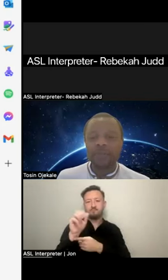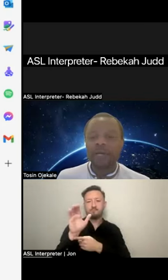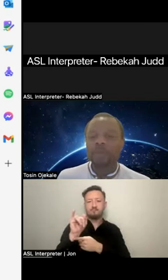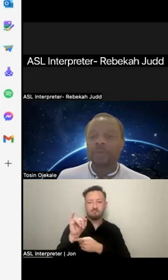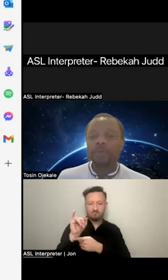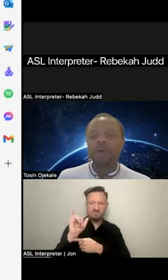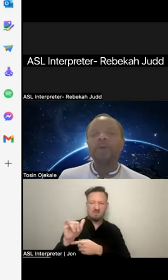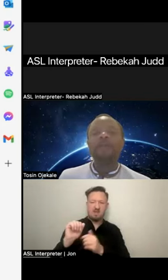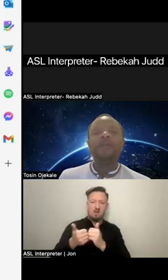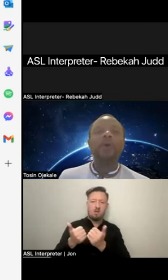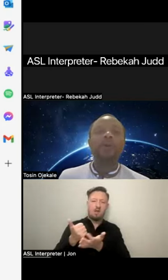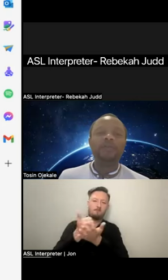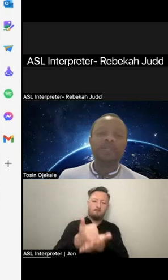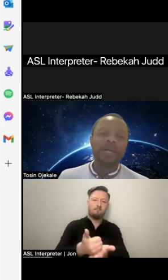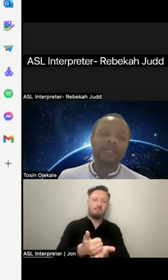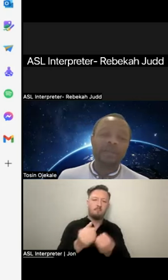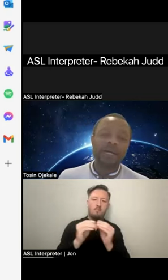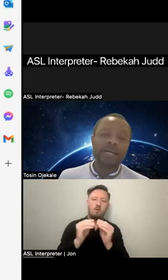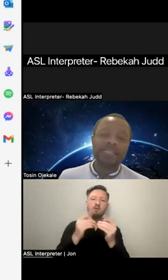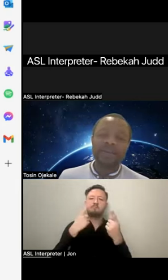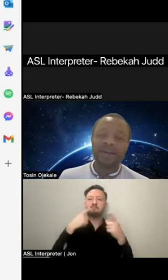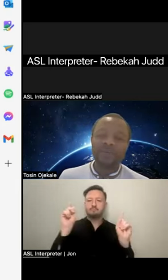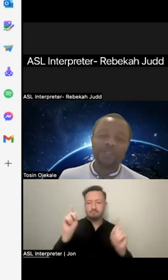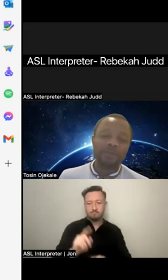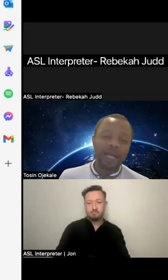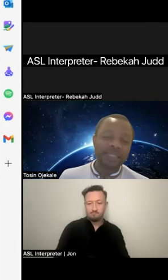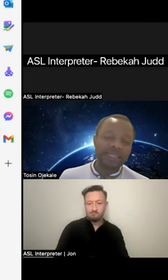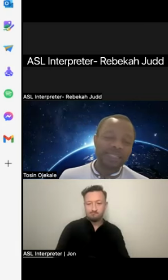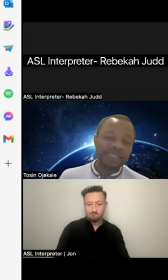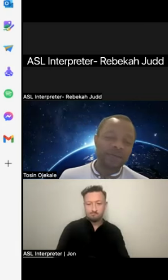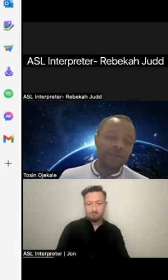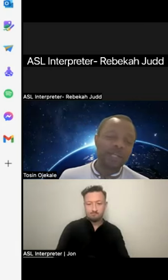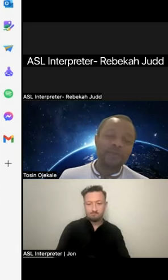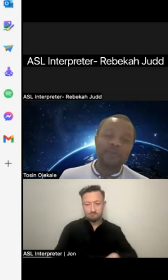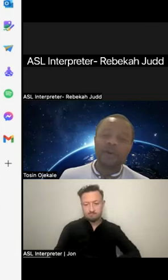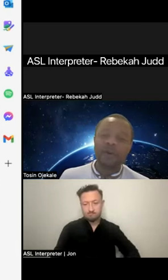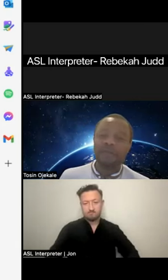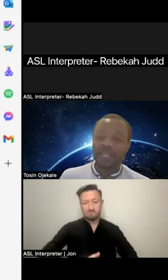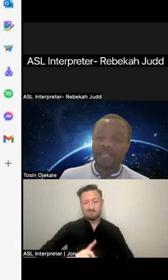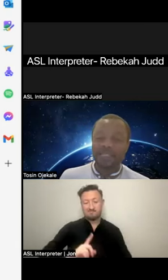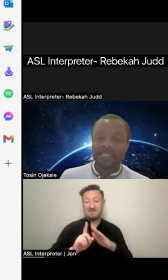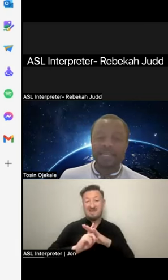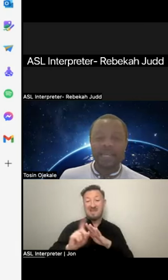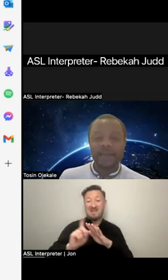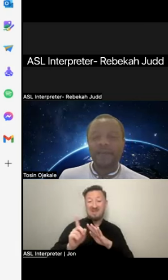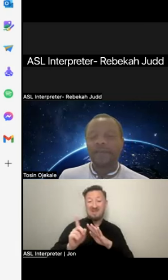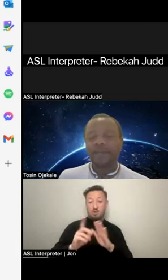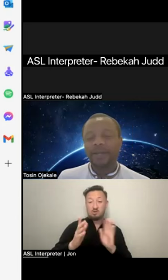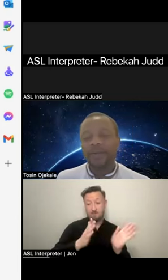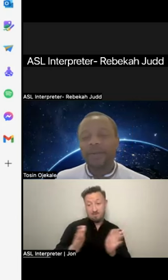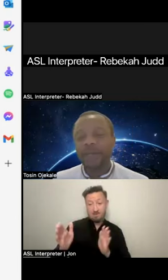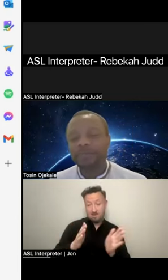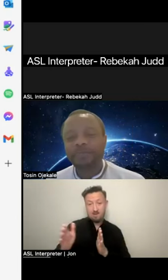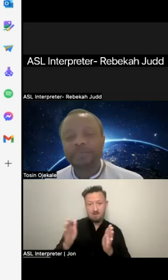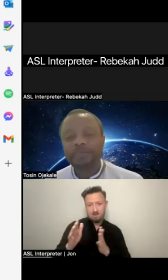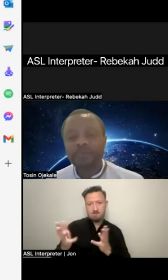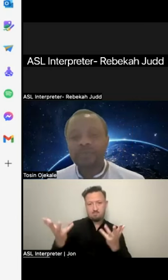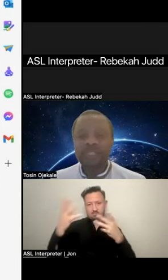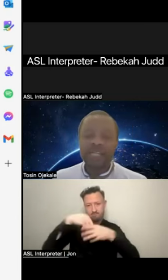RACI will help you for all of this plan. Remember that this evacuation plan is cumulative of everything that is here.